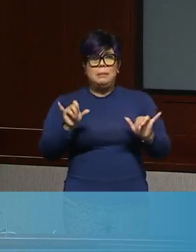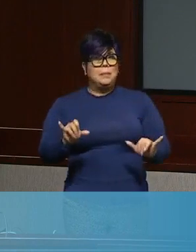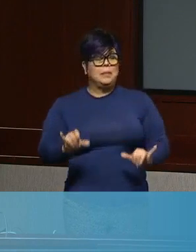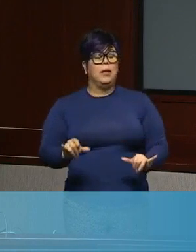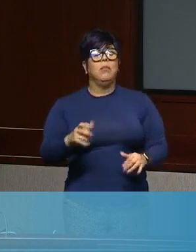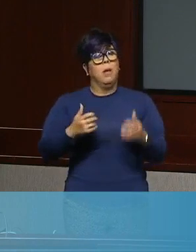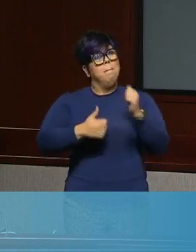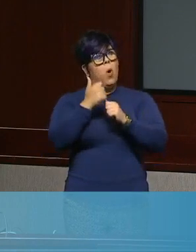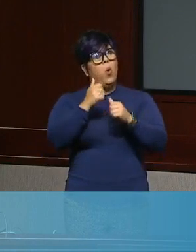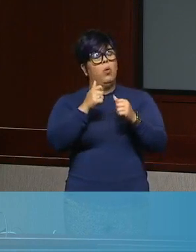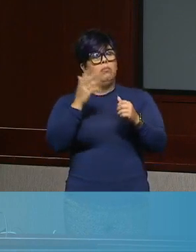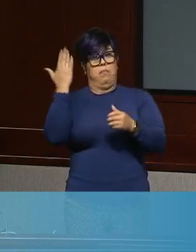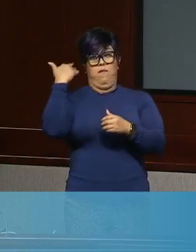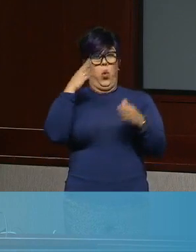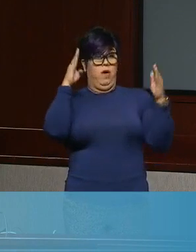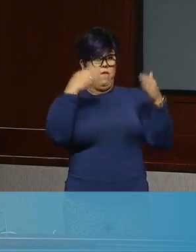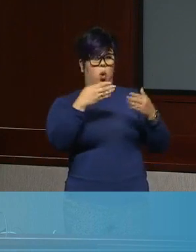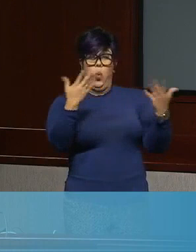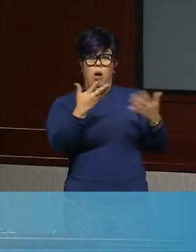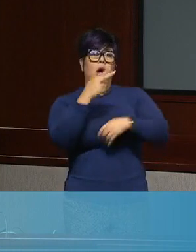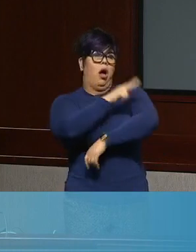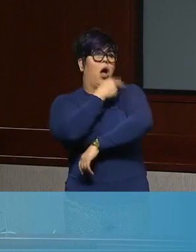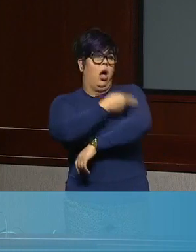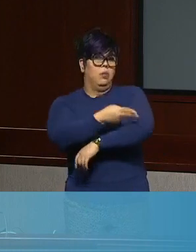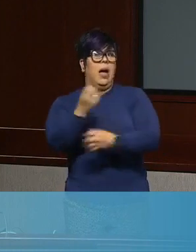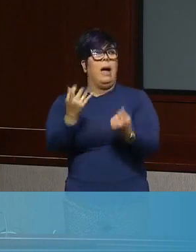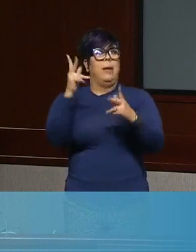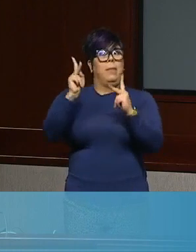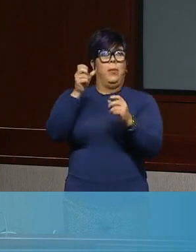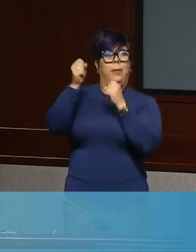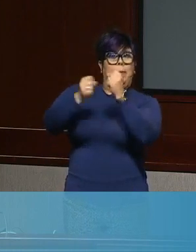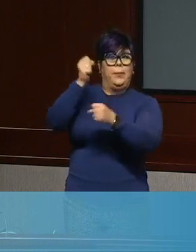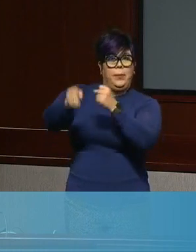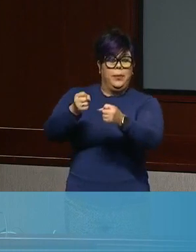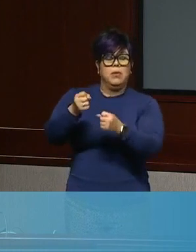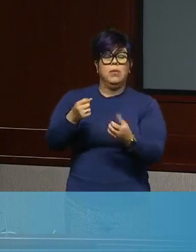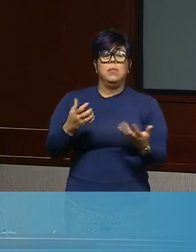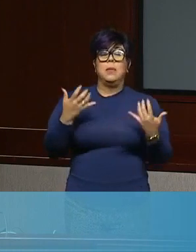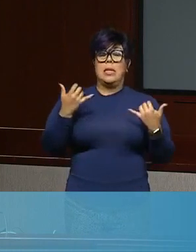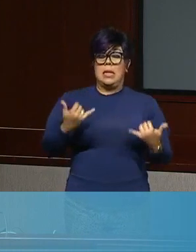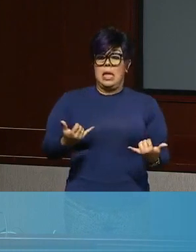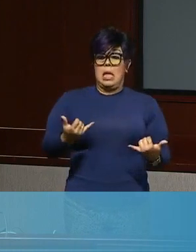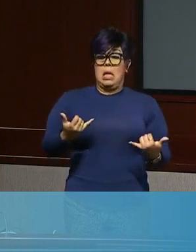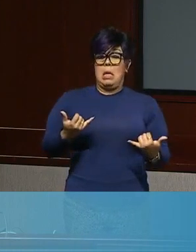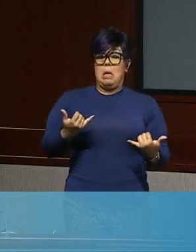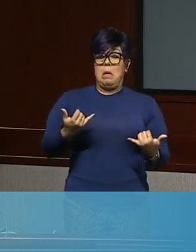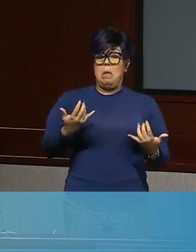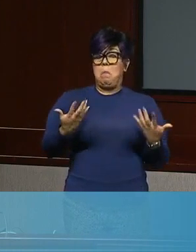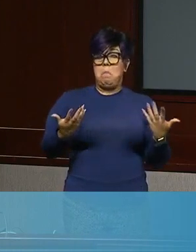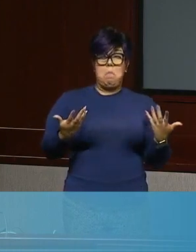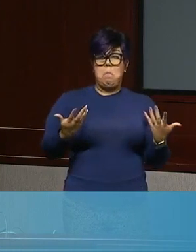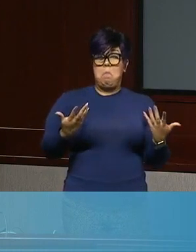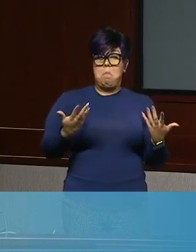hospitals, ICU, and hospitalization rates. How is that looking today?